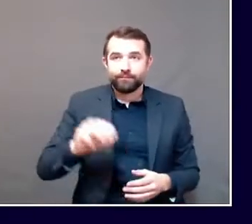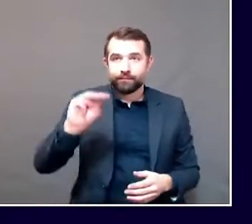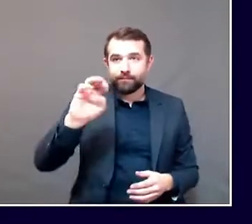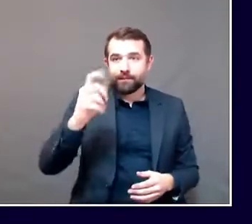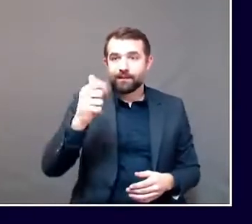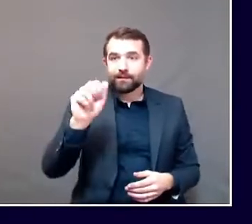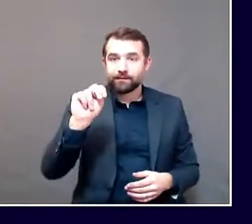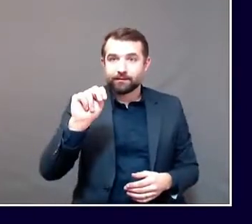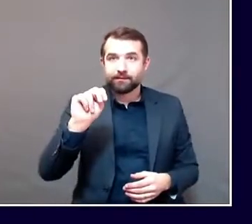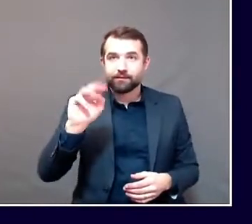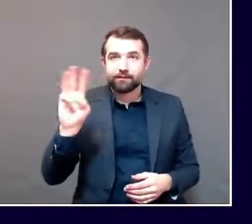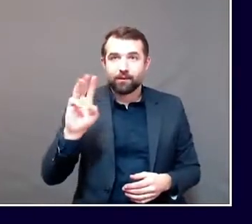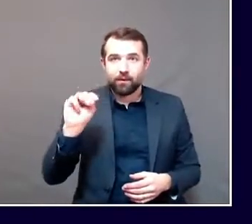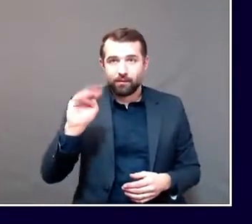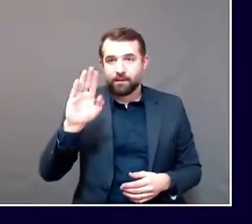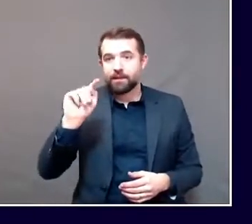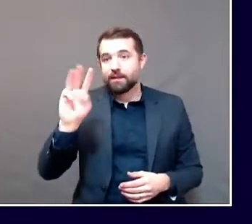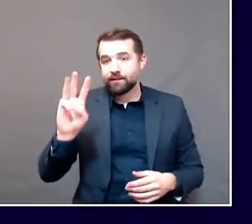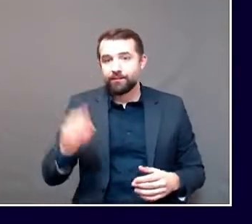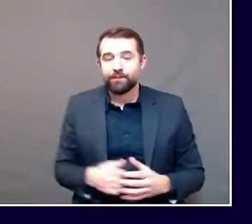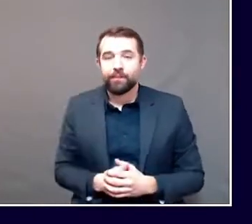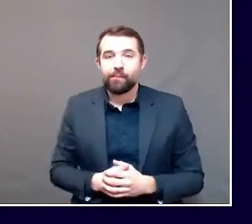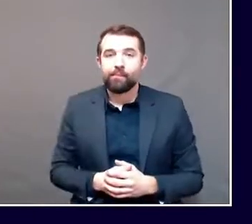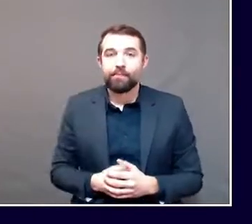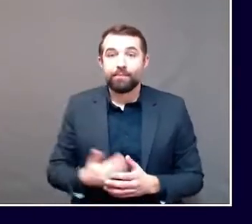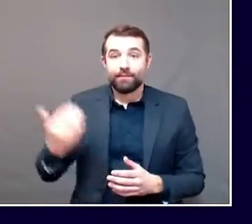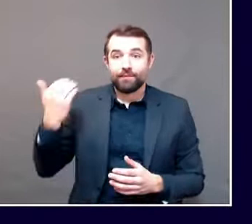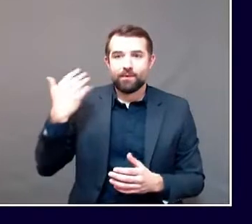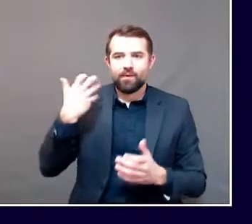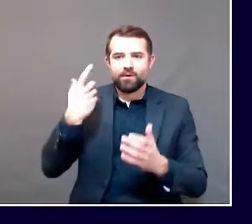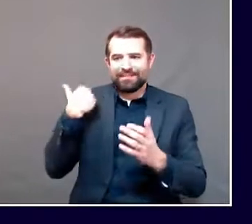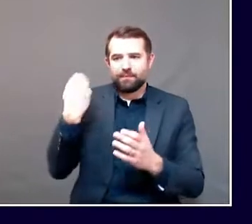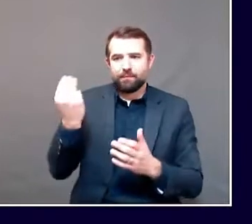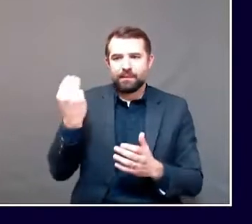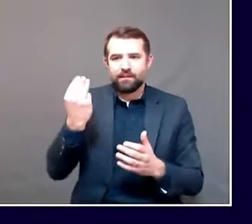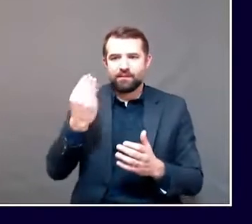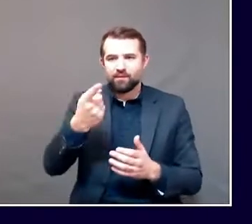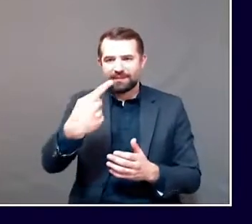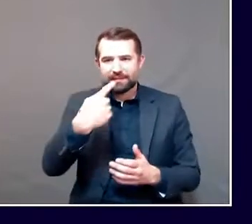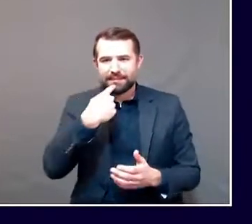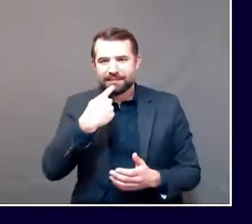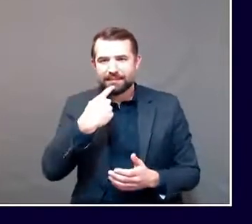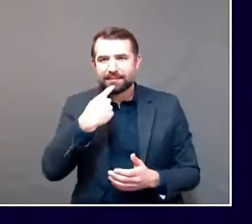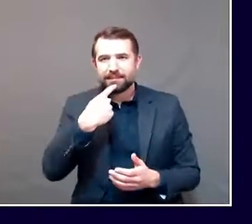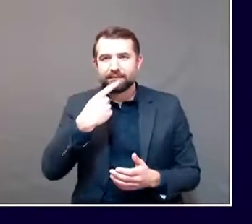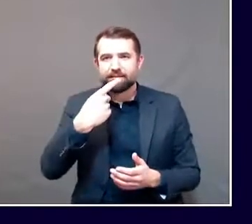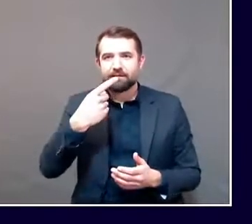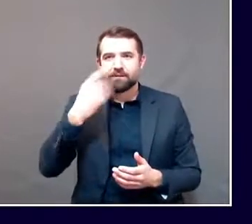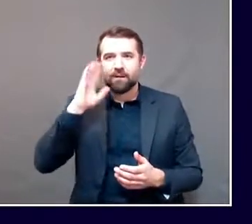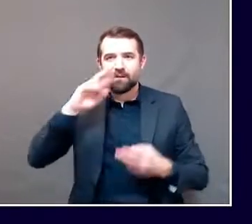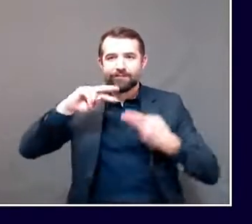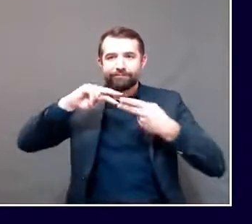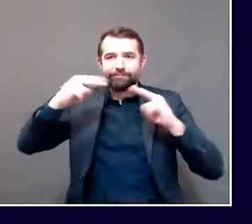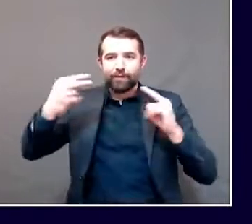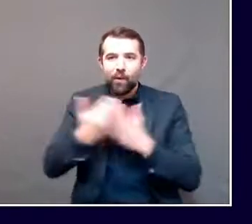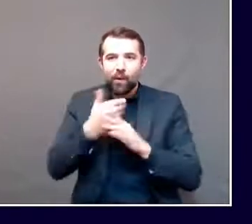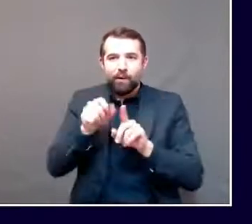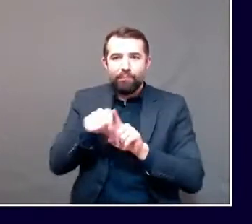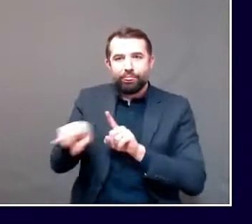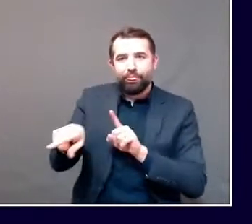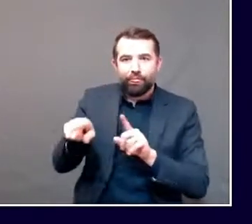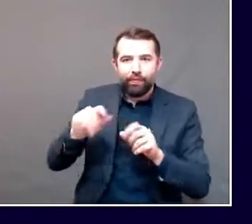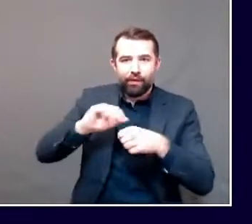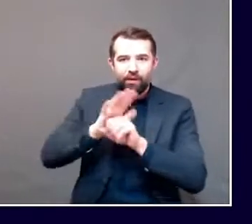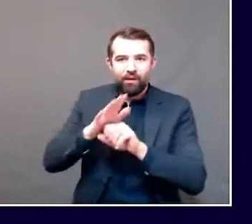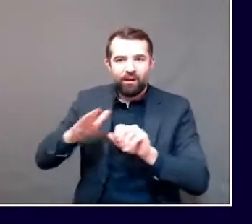last check on Monday, you said that the variant strain of coronavirus hadn't been detected yet in Maine. I was